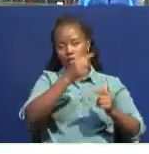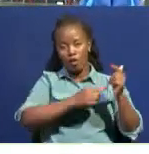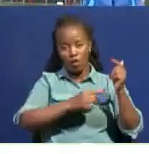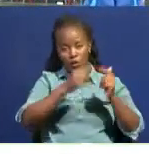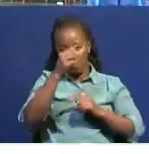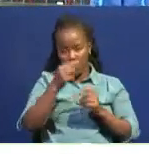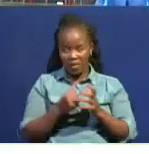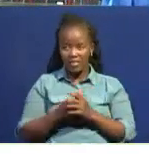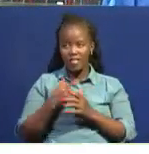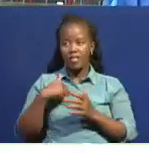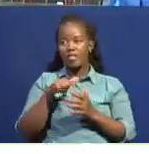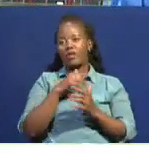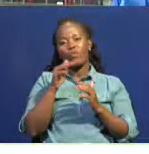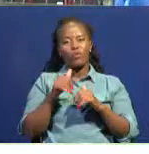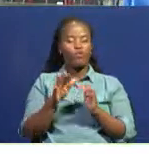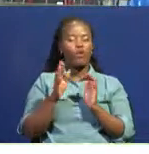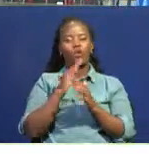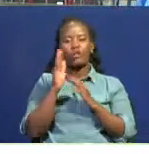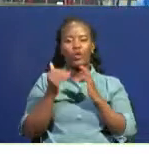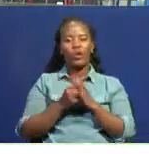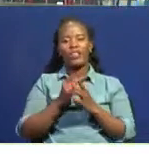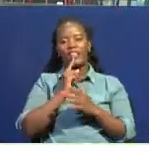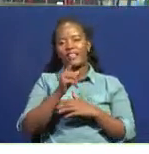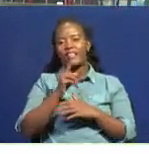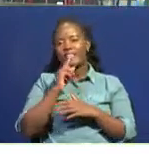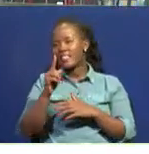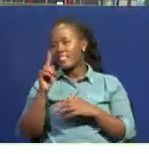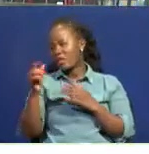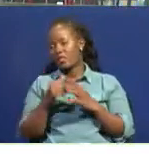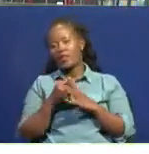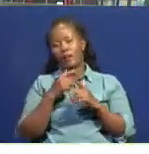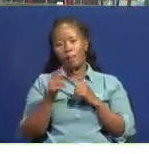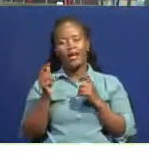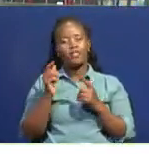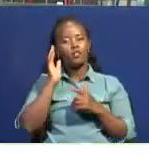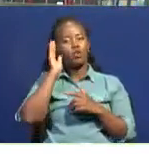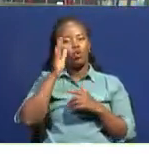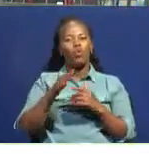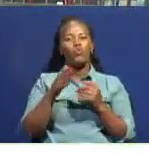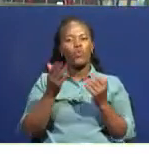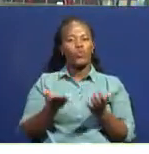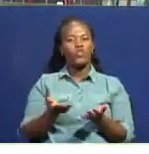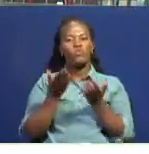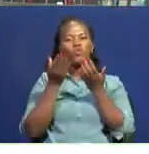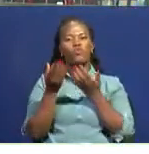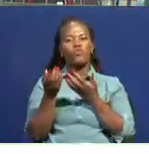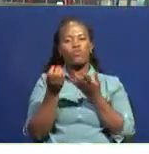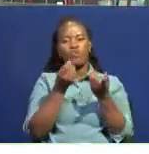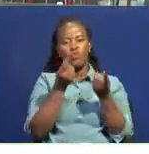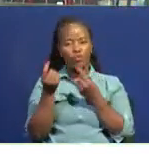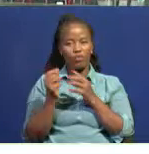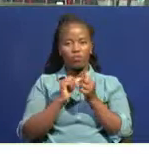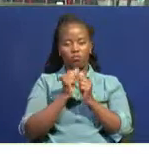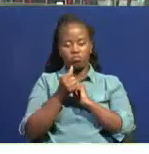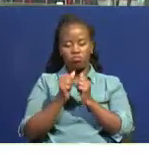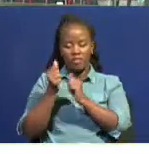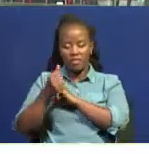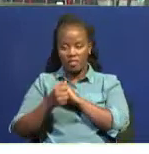played to instructions. A few things we need to improve on. I was not happy with the turnovers. We lost the ball.